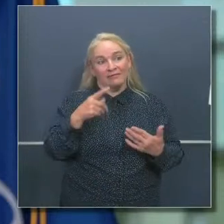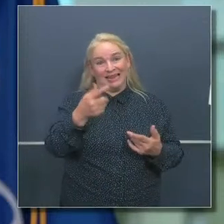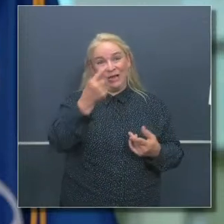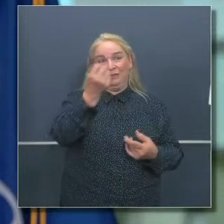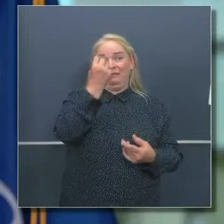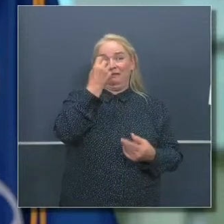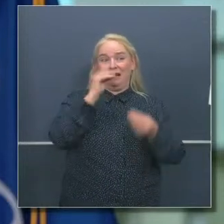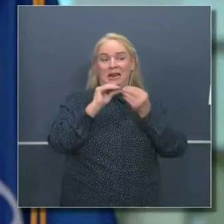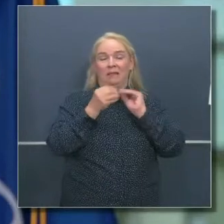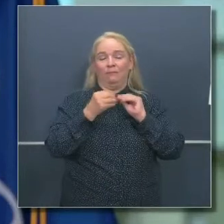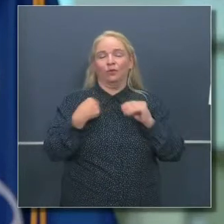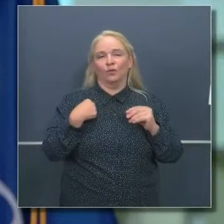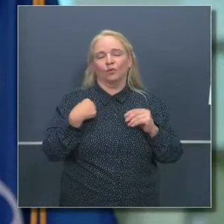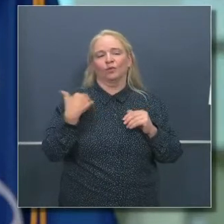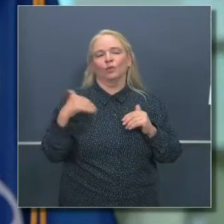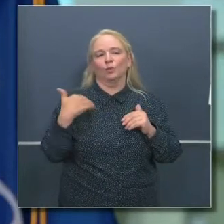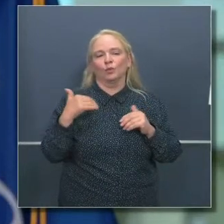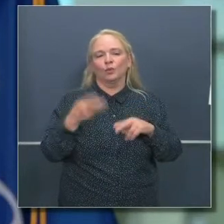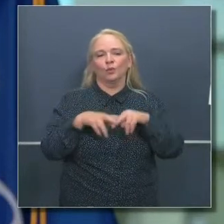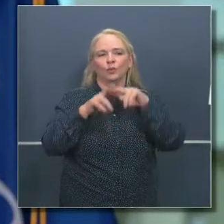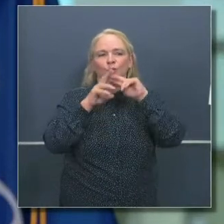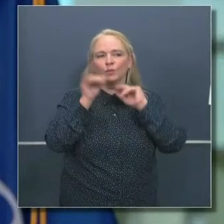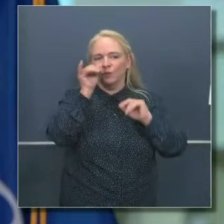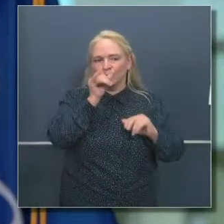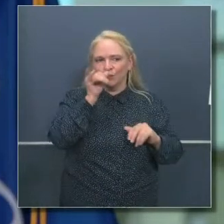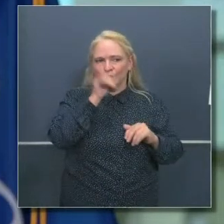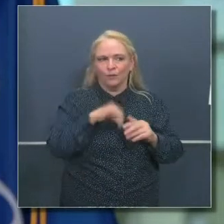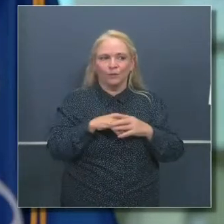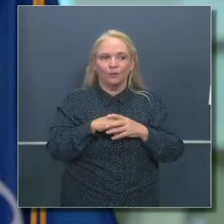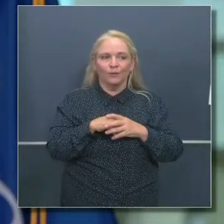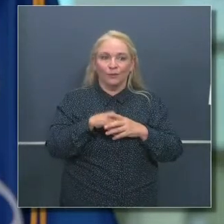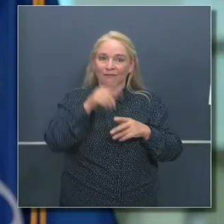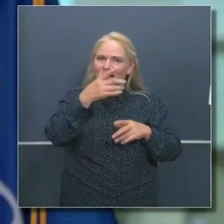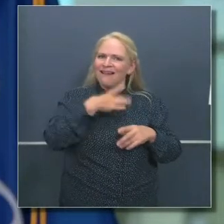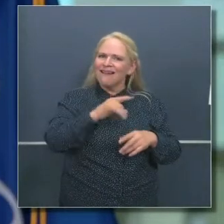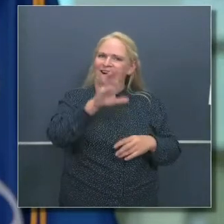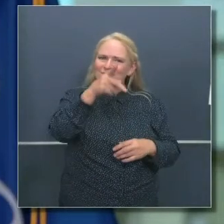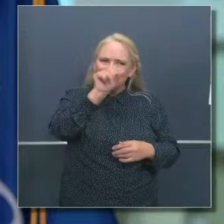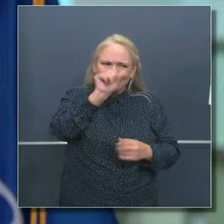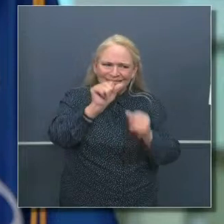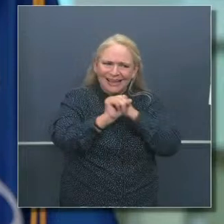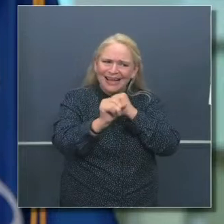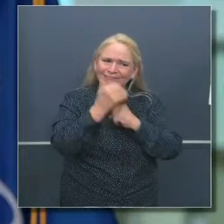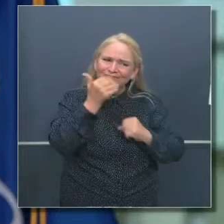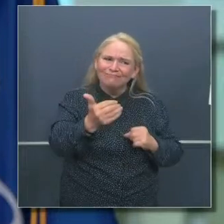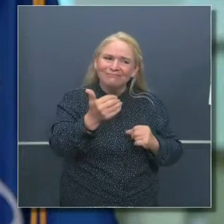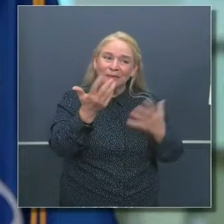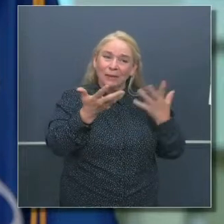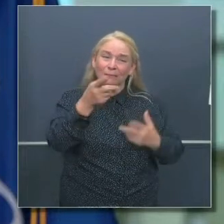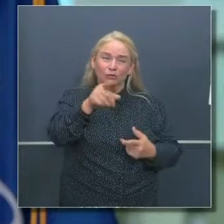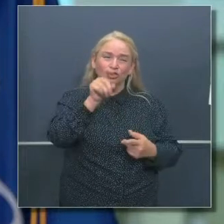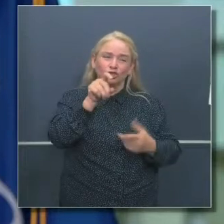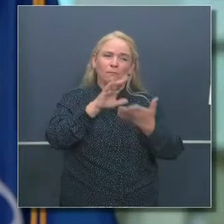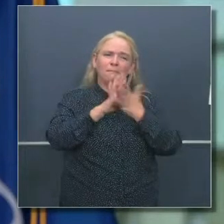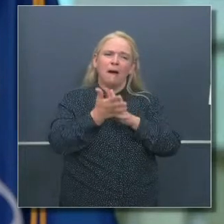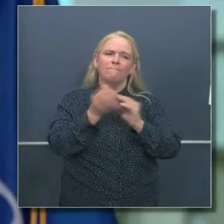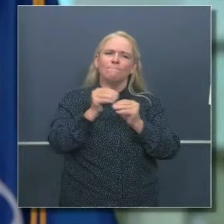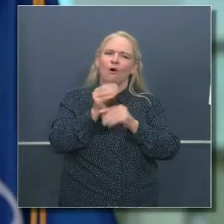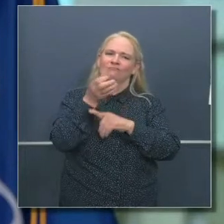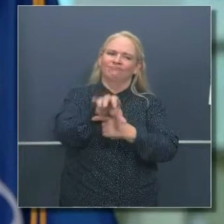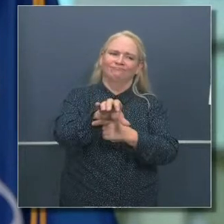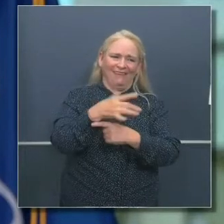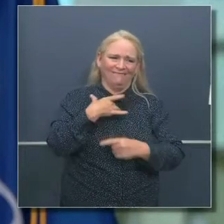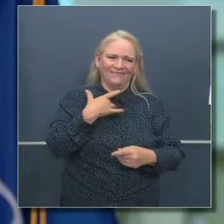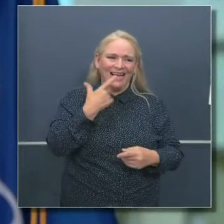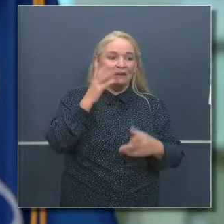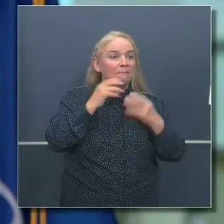that, PSAs may be great, but it's time for your office to get tougher on enforcement? I know you've been asked this, but I mean, there are people that are saying,